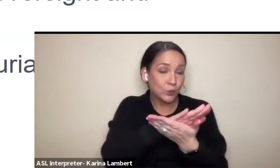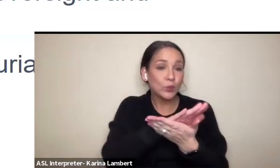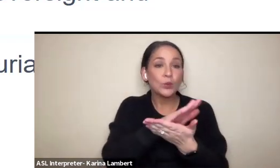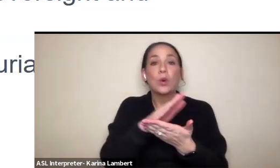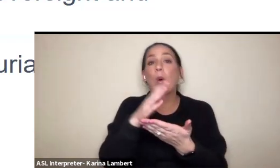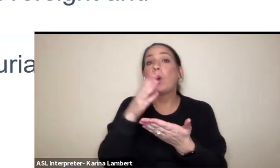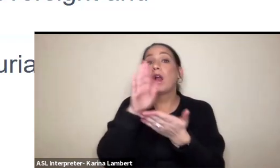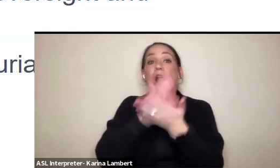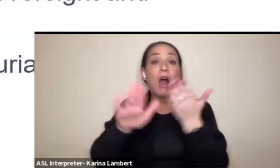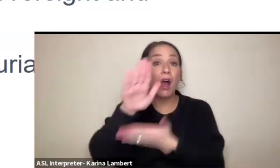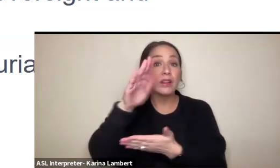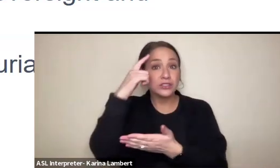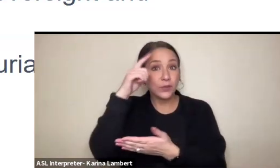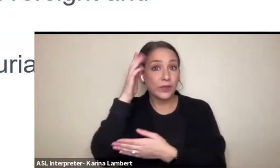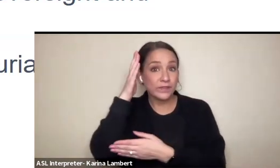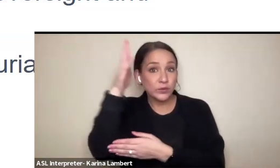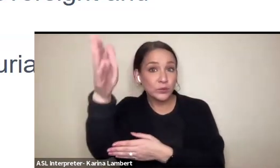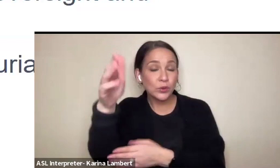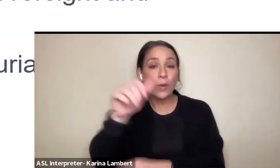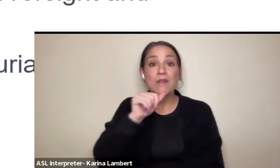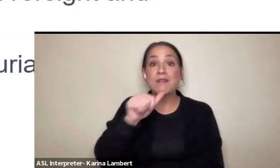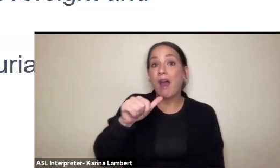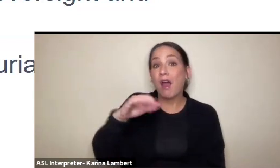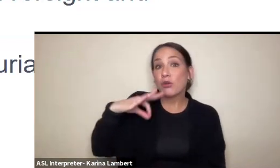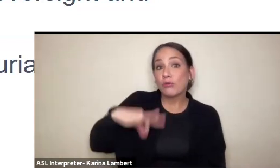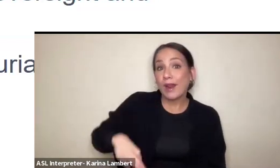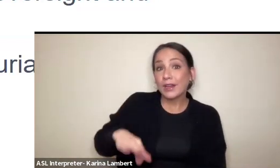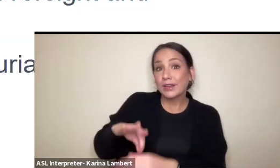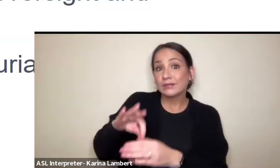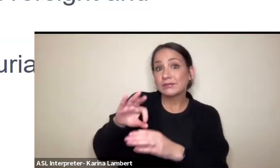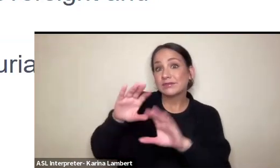for non-credit courses at a community college.